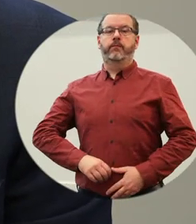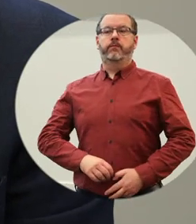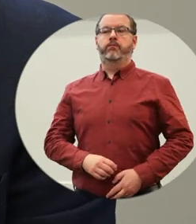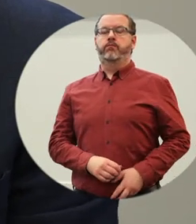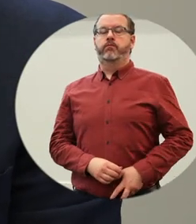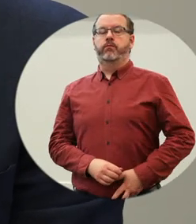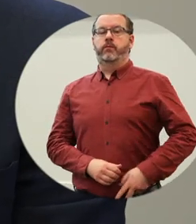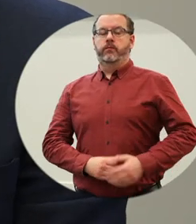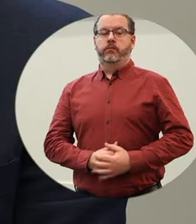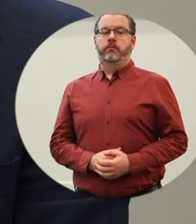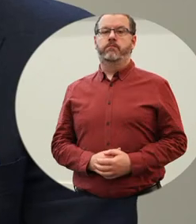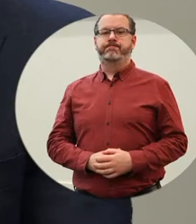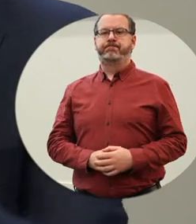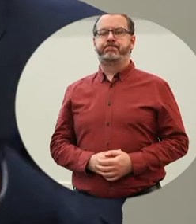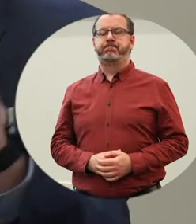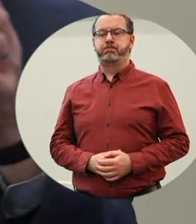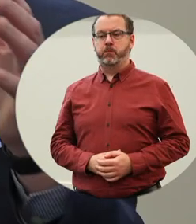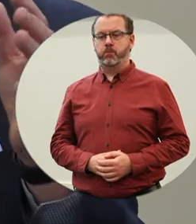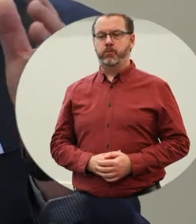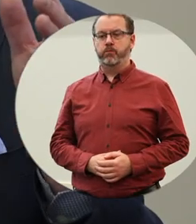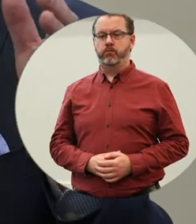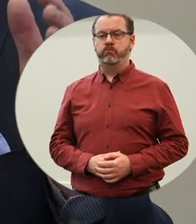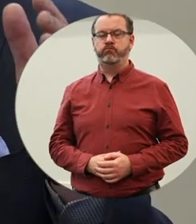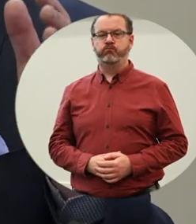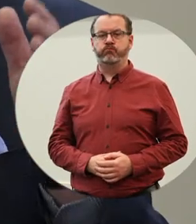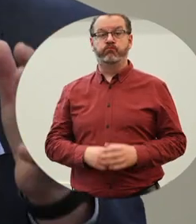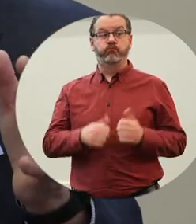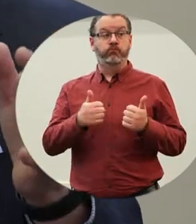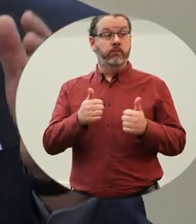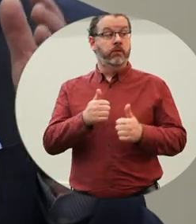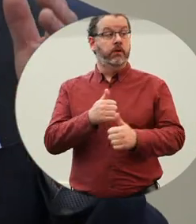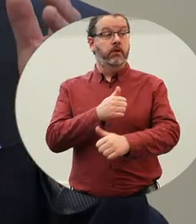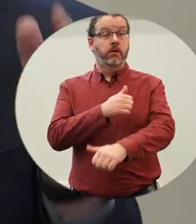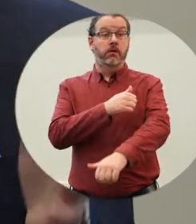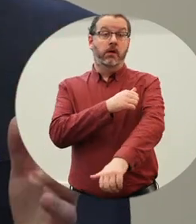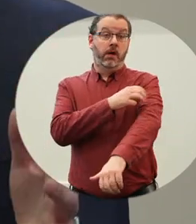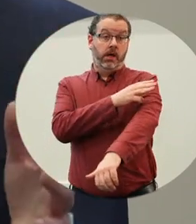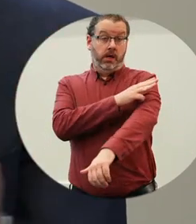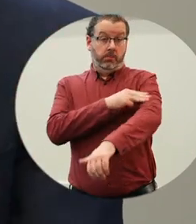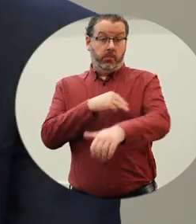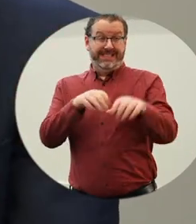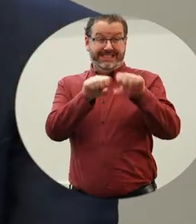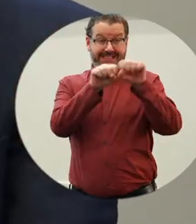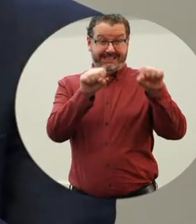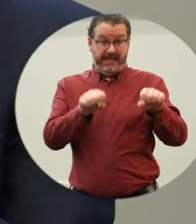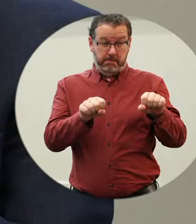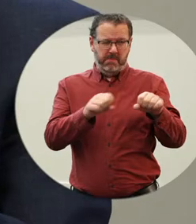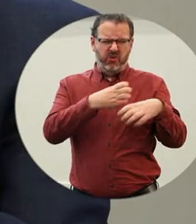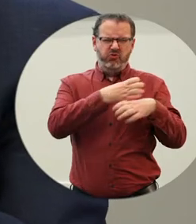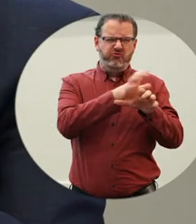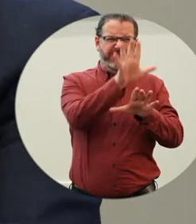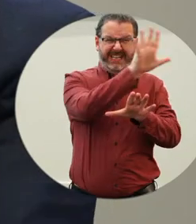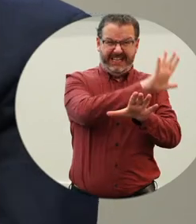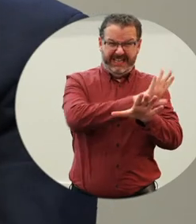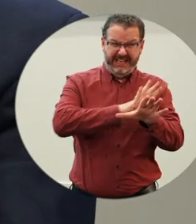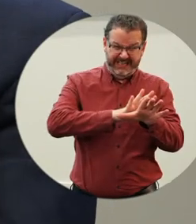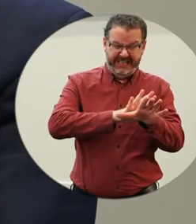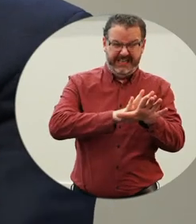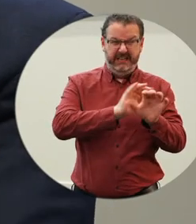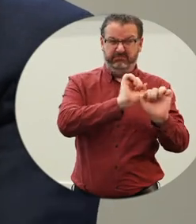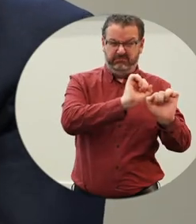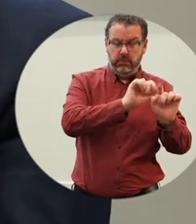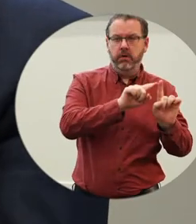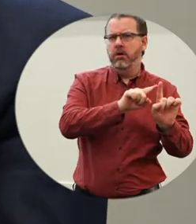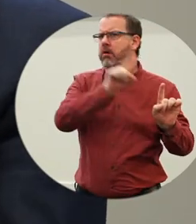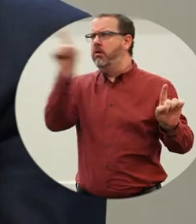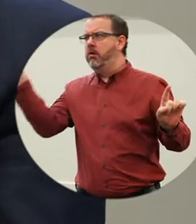The difference between what the policing system was, the policing system in rural Ireland and the policing system in rural England